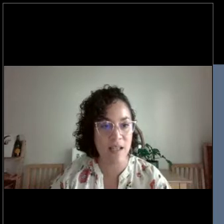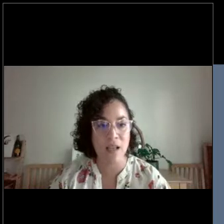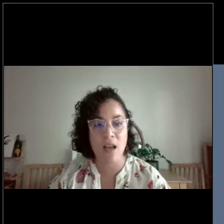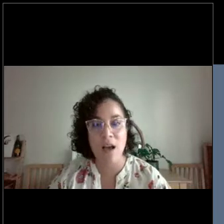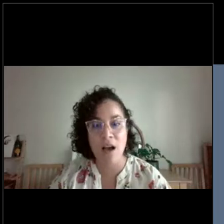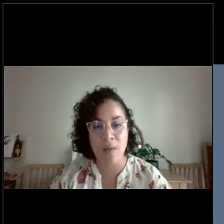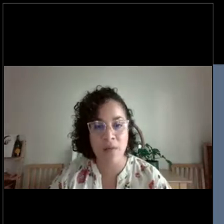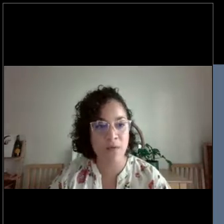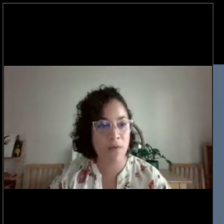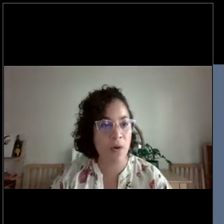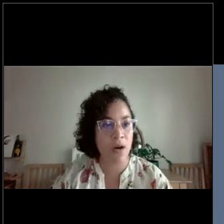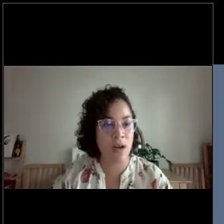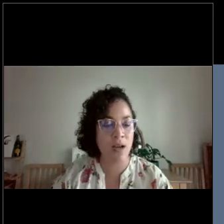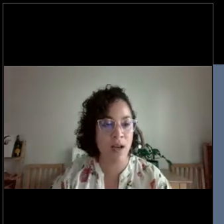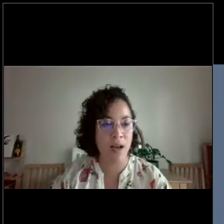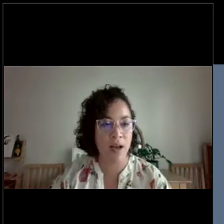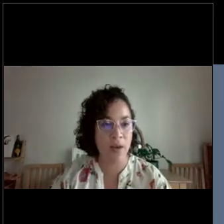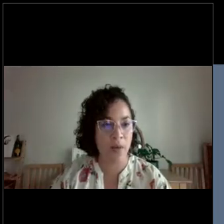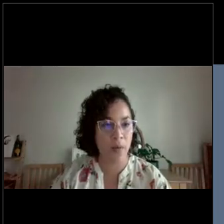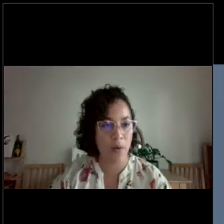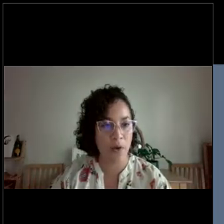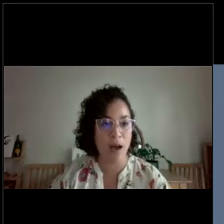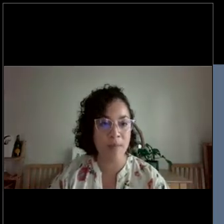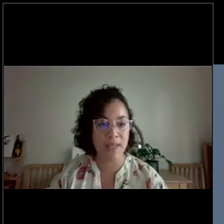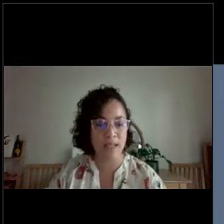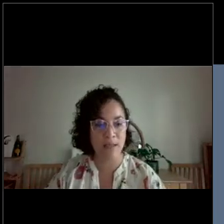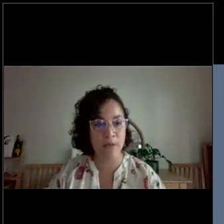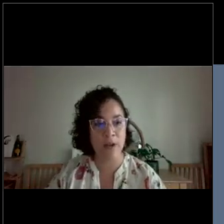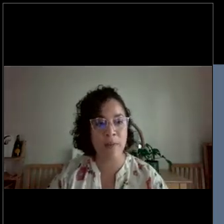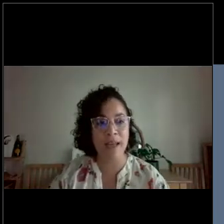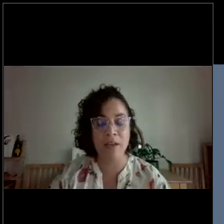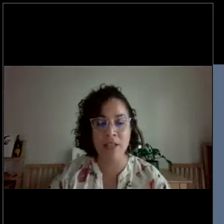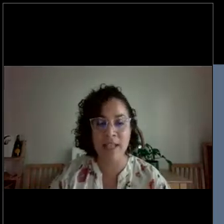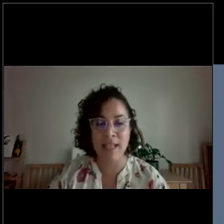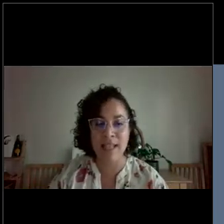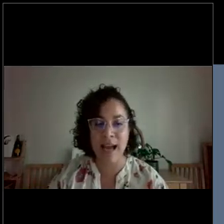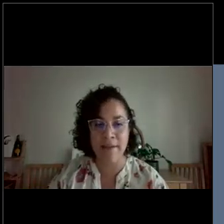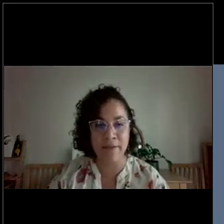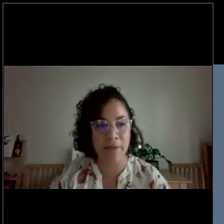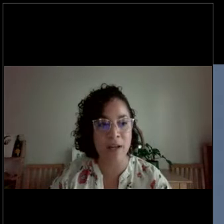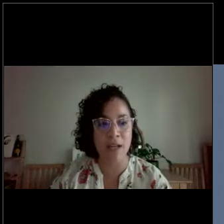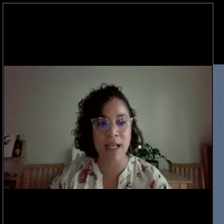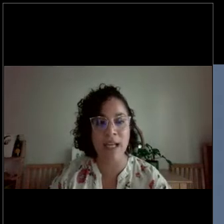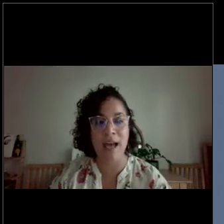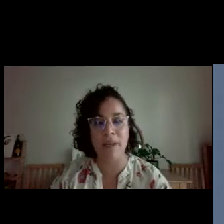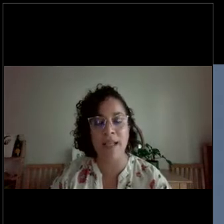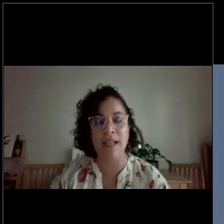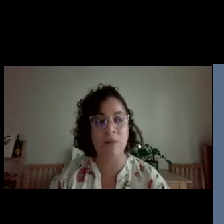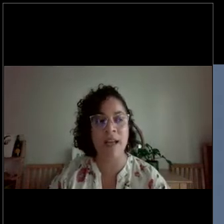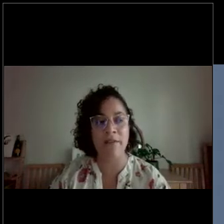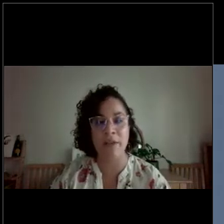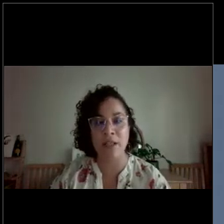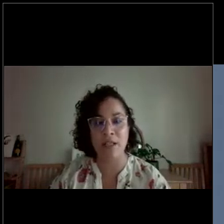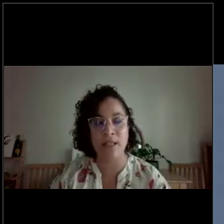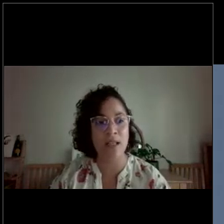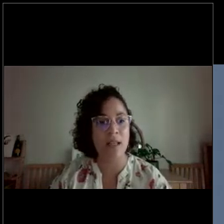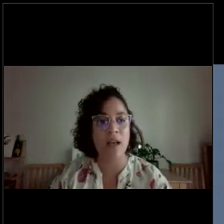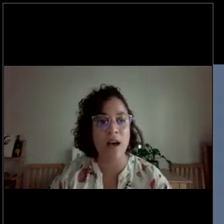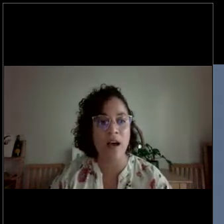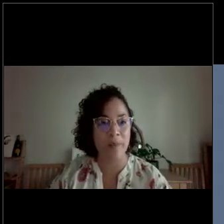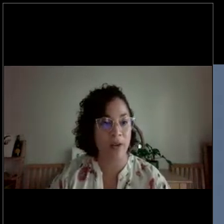please, for updates from Caltrans staff regarding equity and engagement